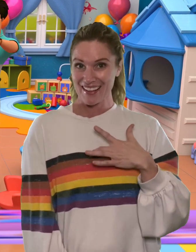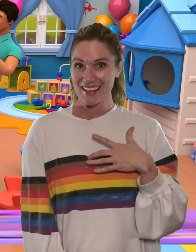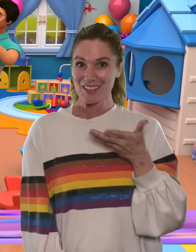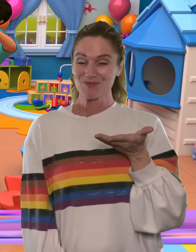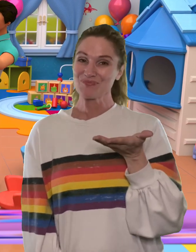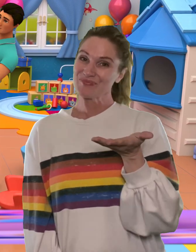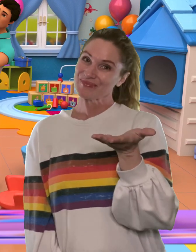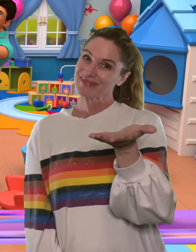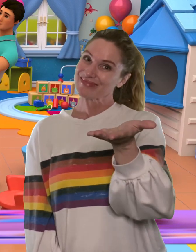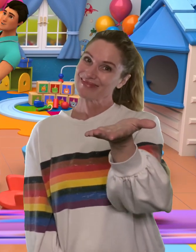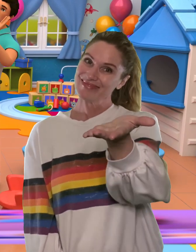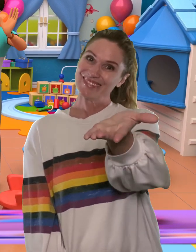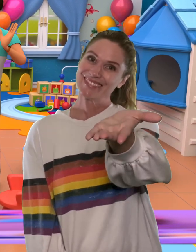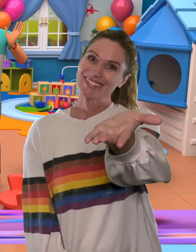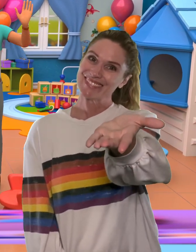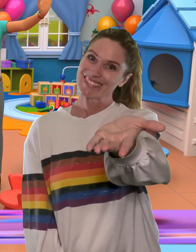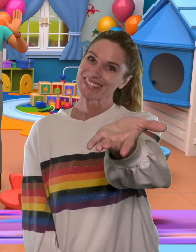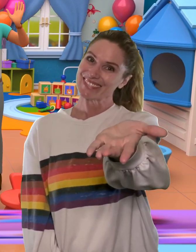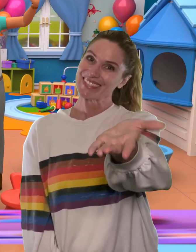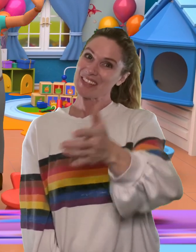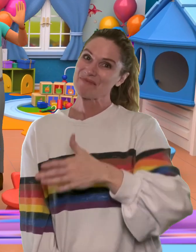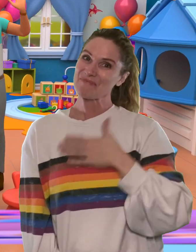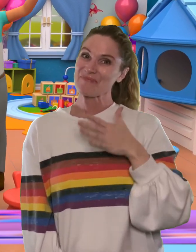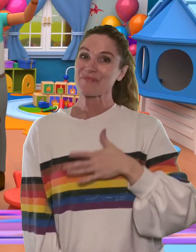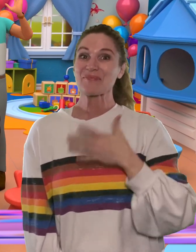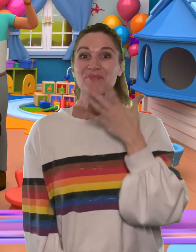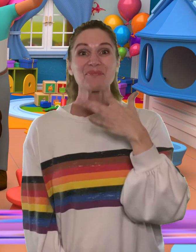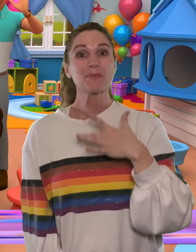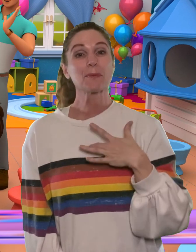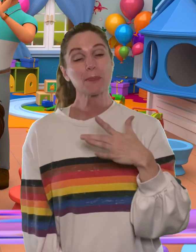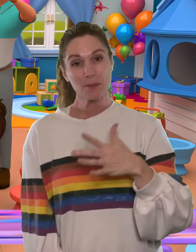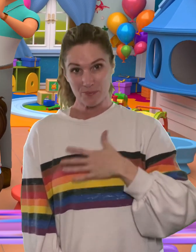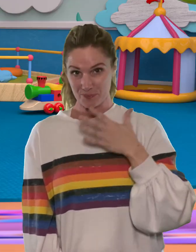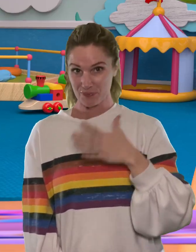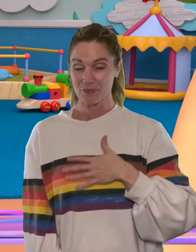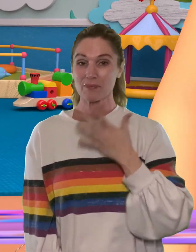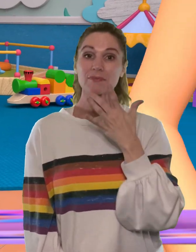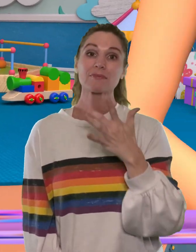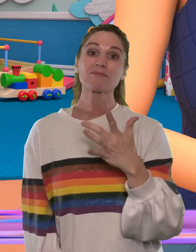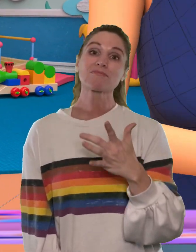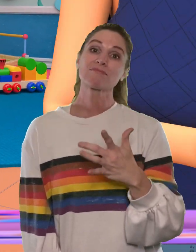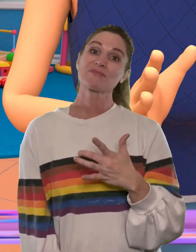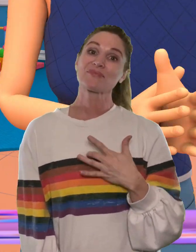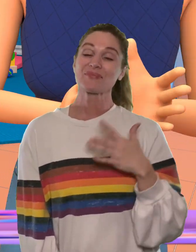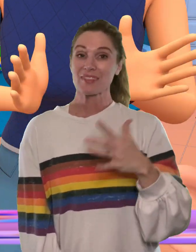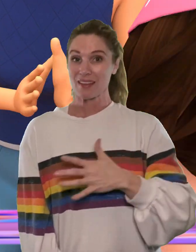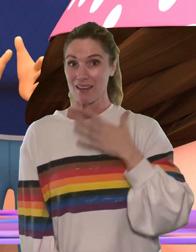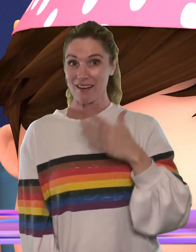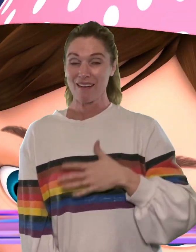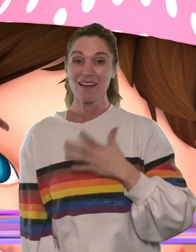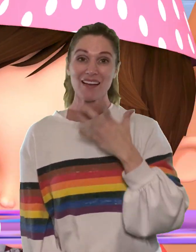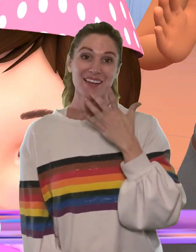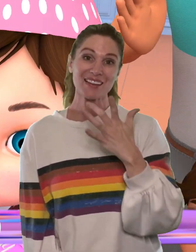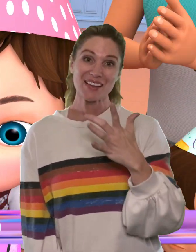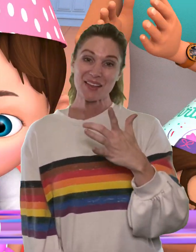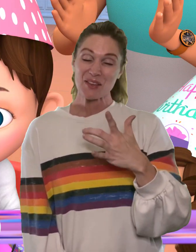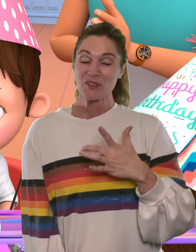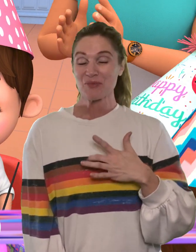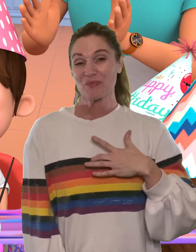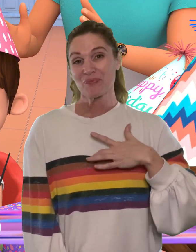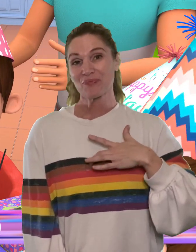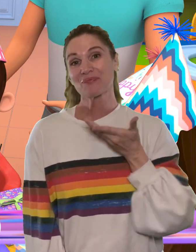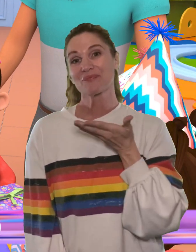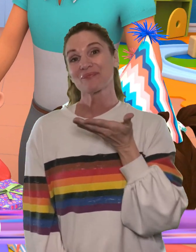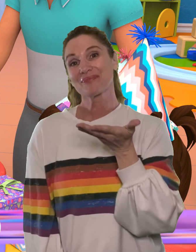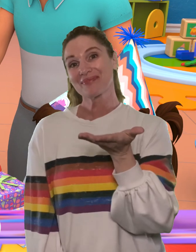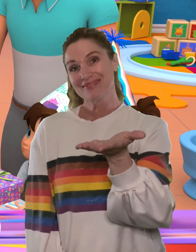birthday to you happy birthday happy birthday happy